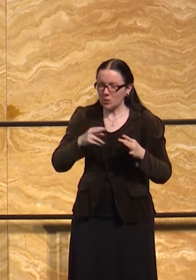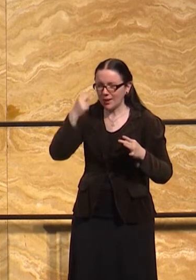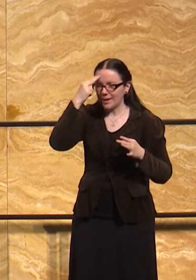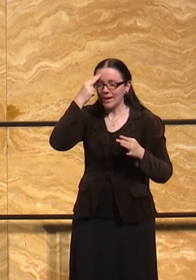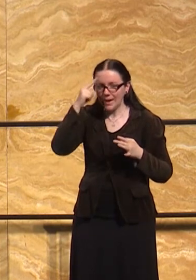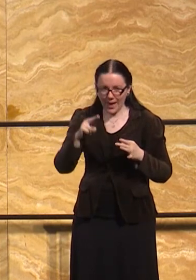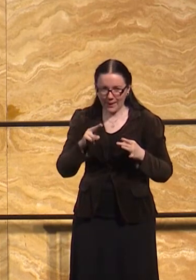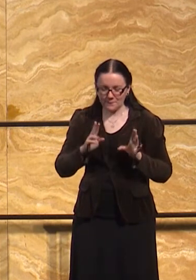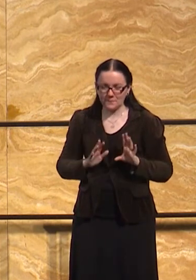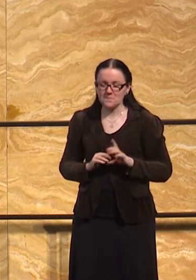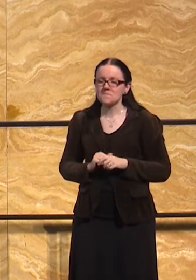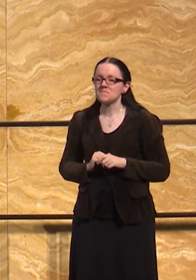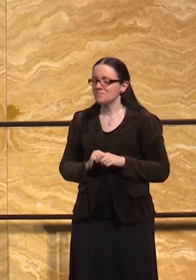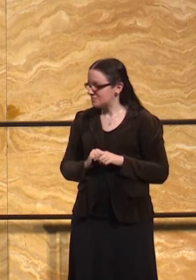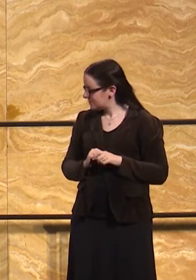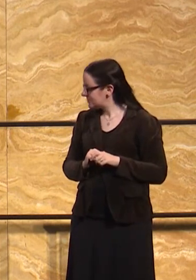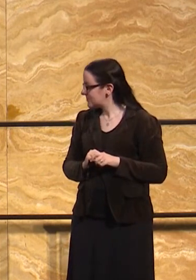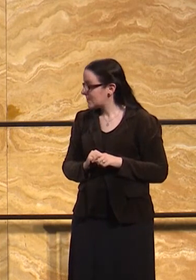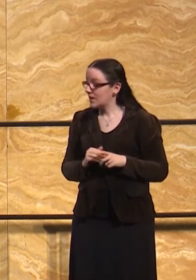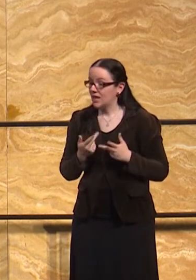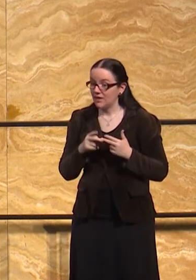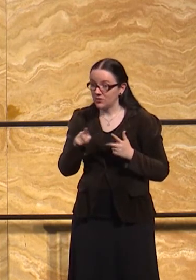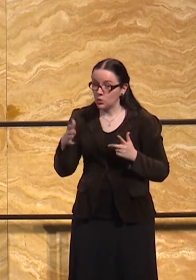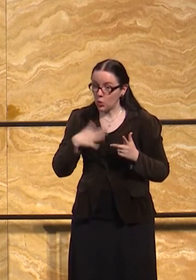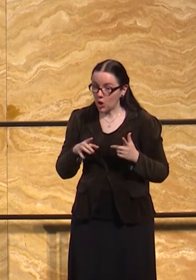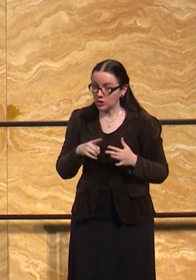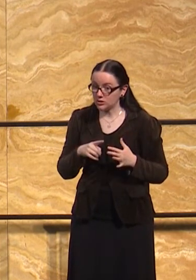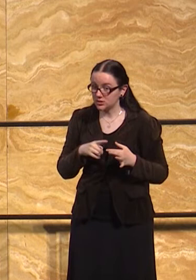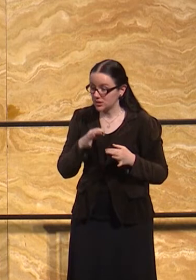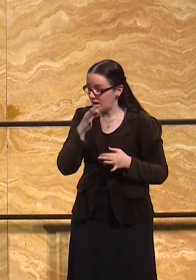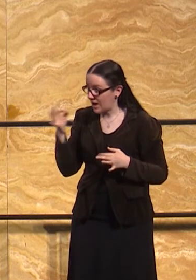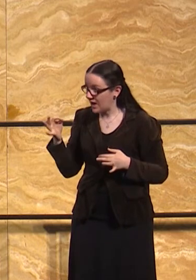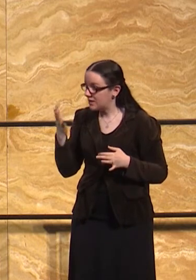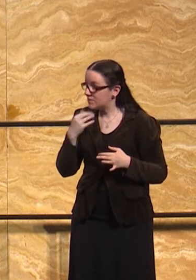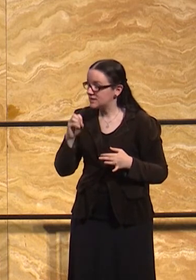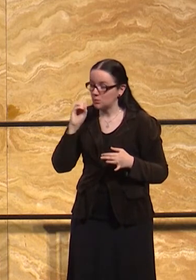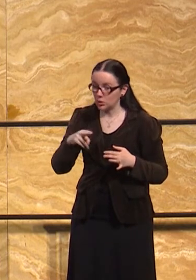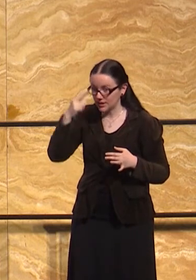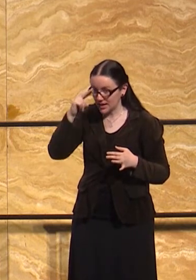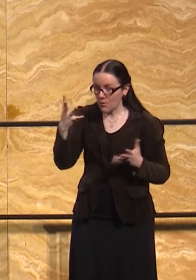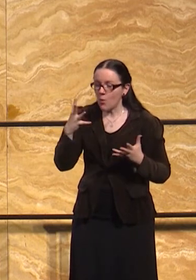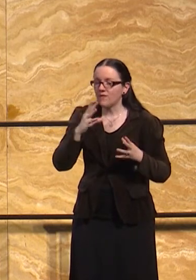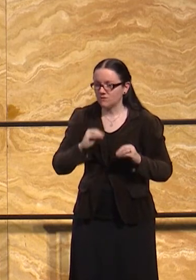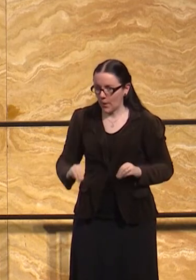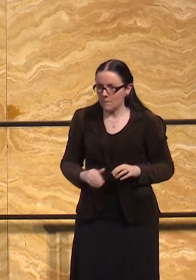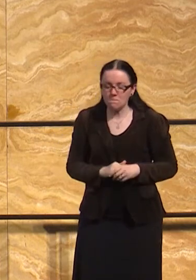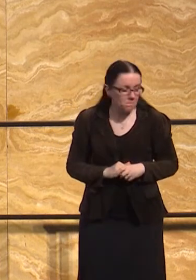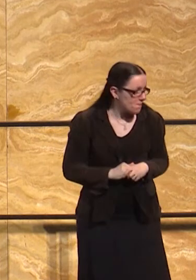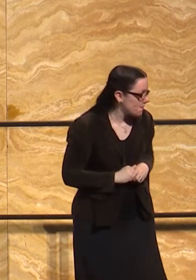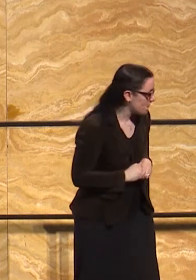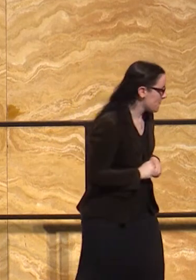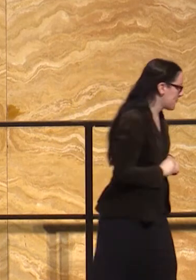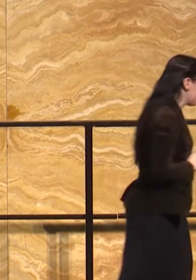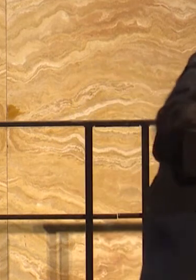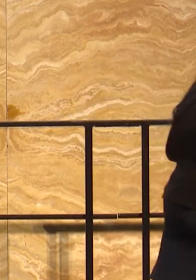anonymous questions. So if you want to enter some questions, please just put your name and preferably where you're from as well. But to